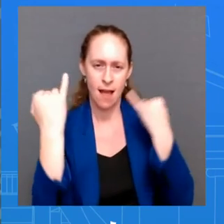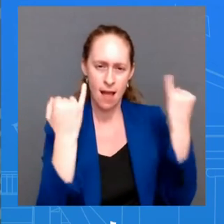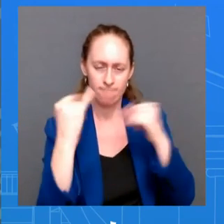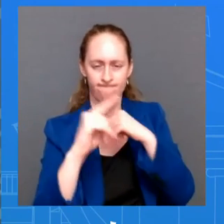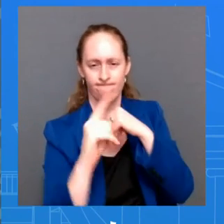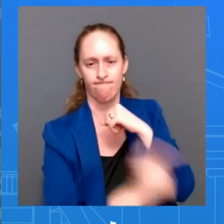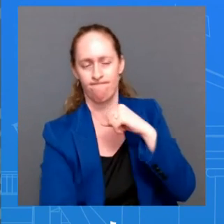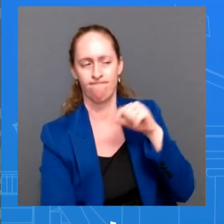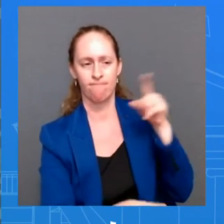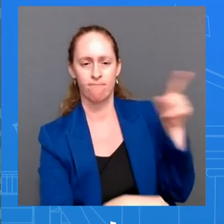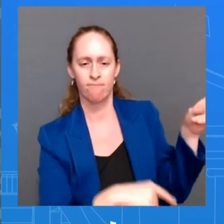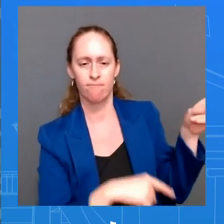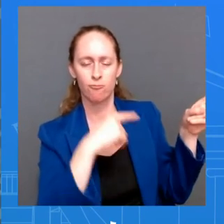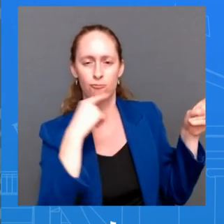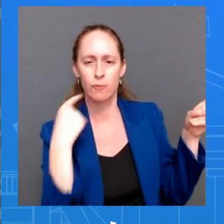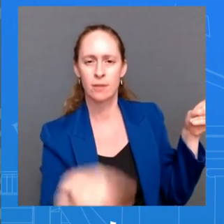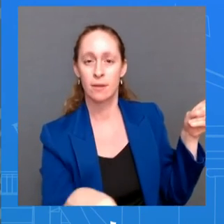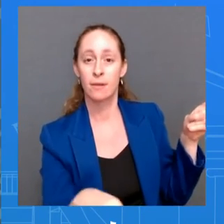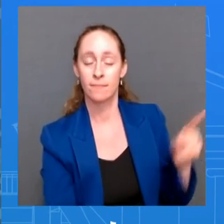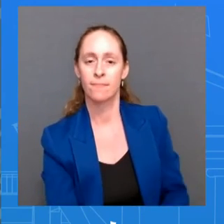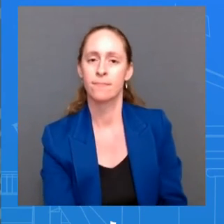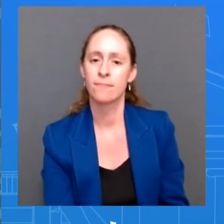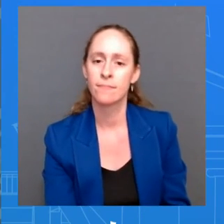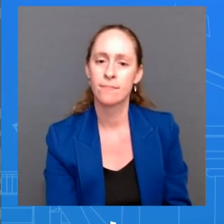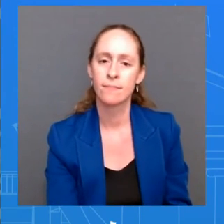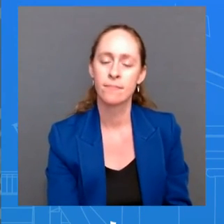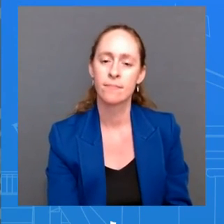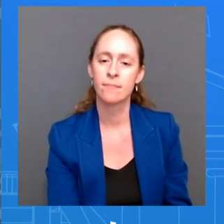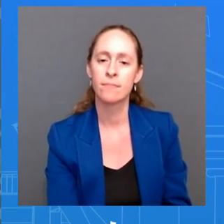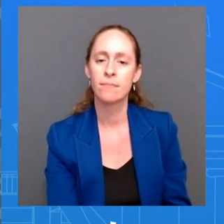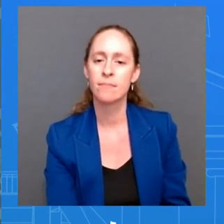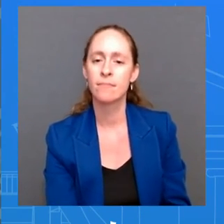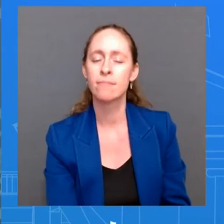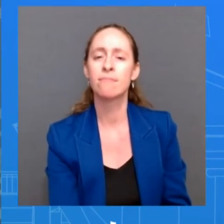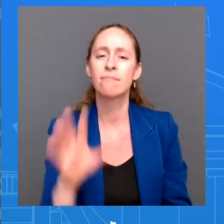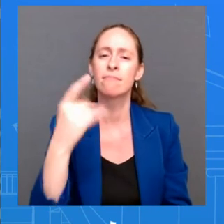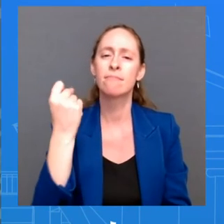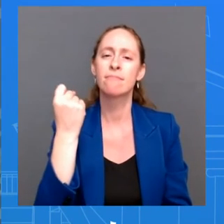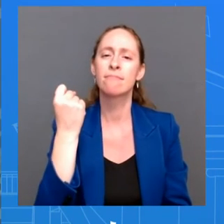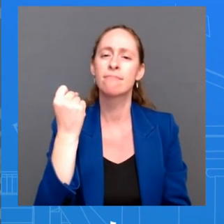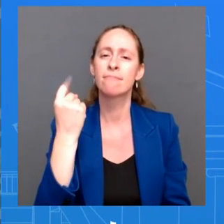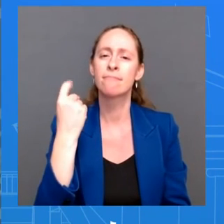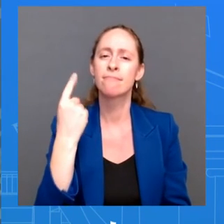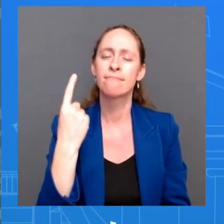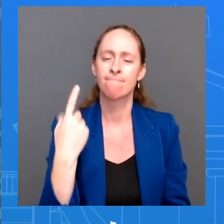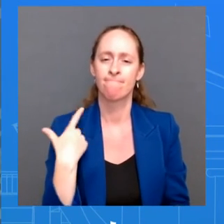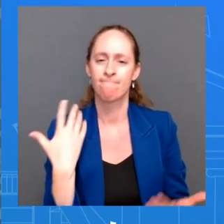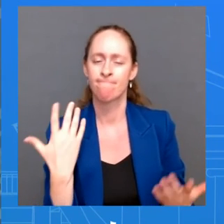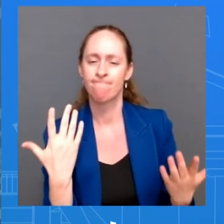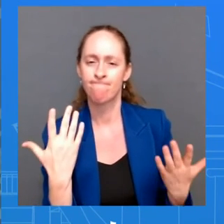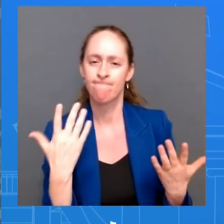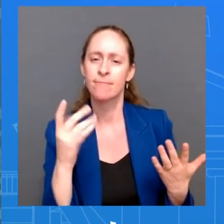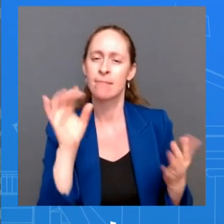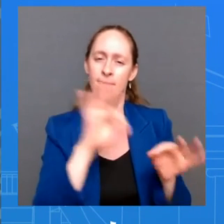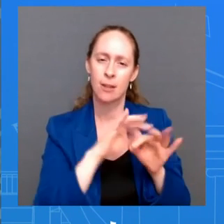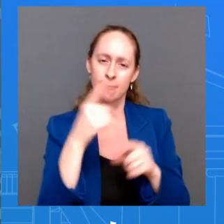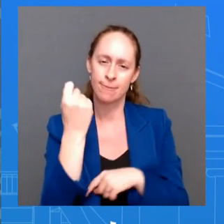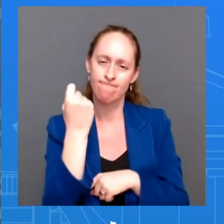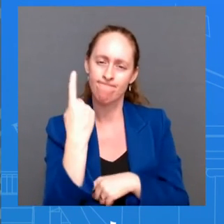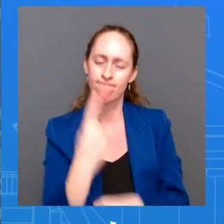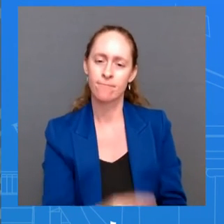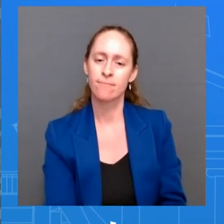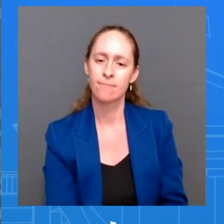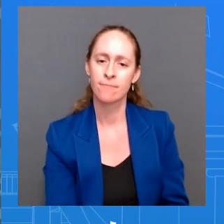some context, when it comes to export controls, which we have aligned on with 30-plus partners, to multilateral sanctions with